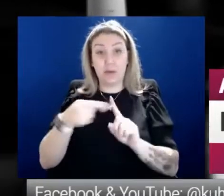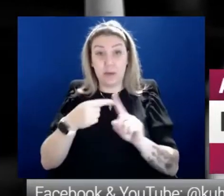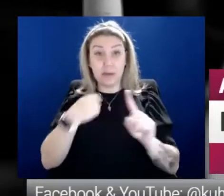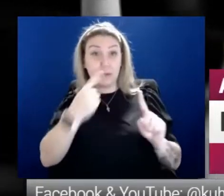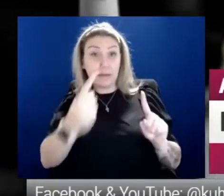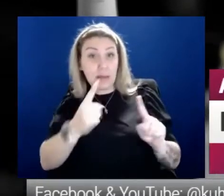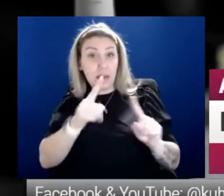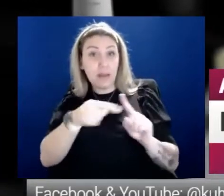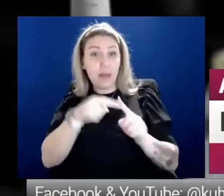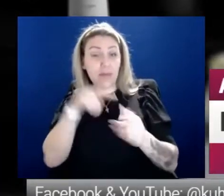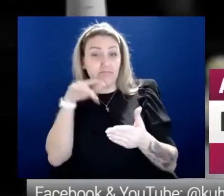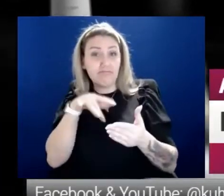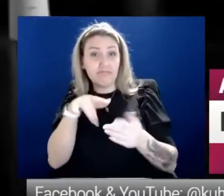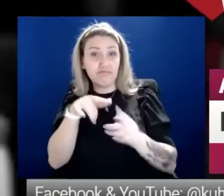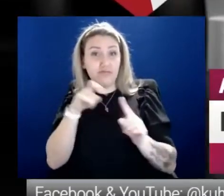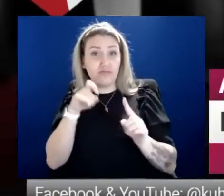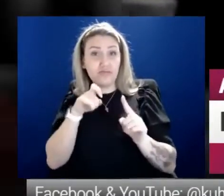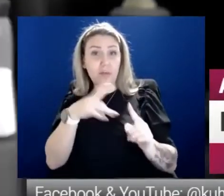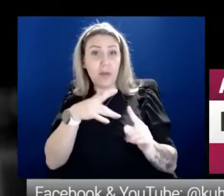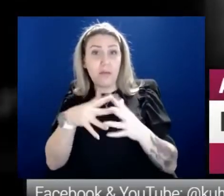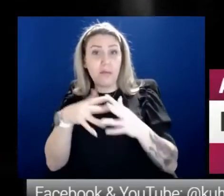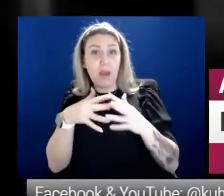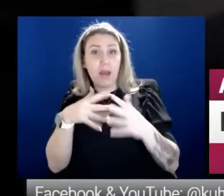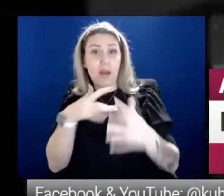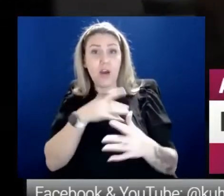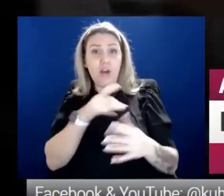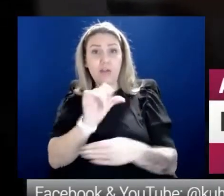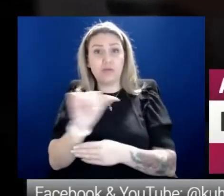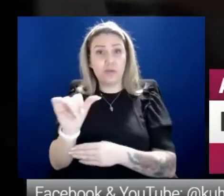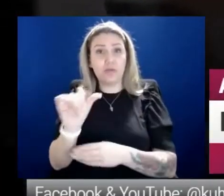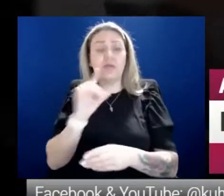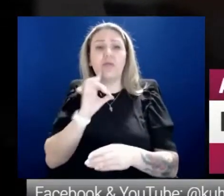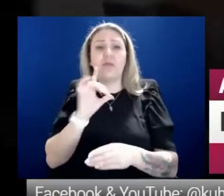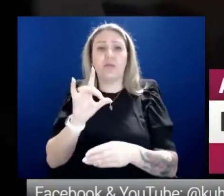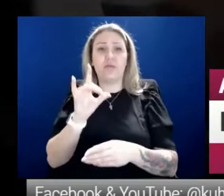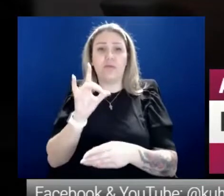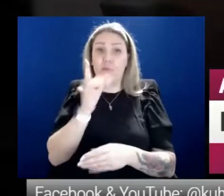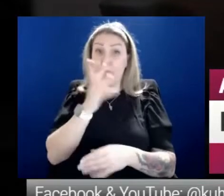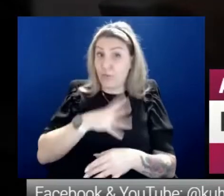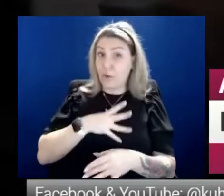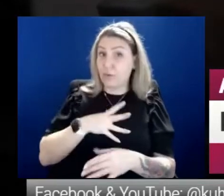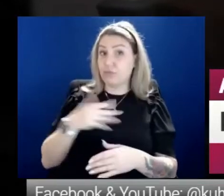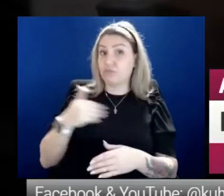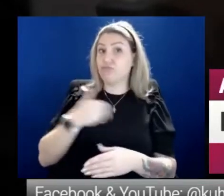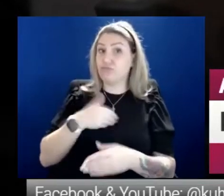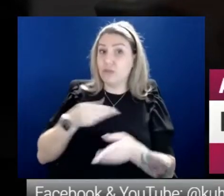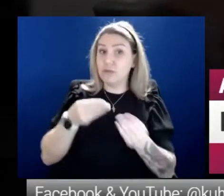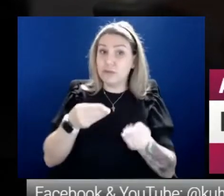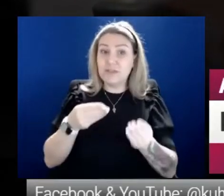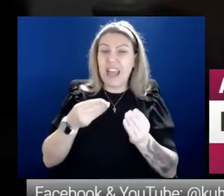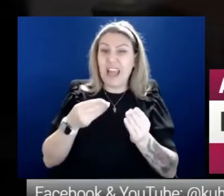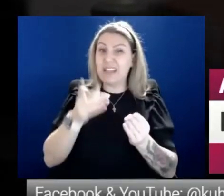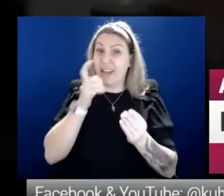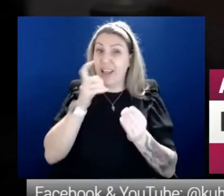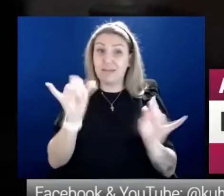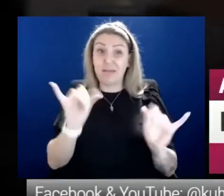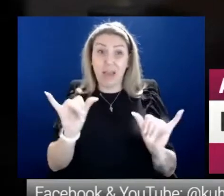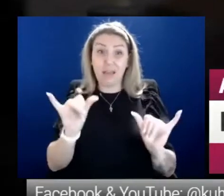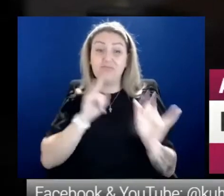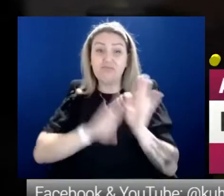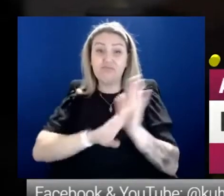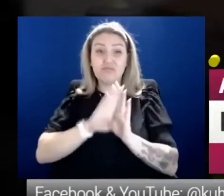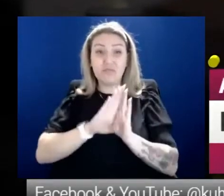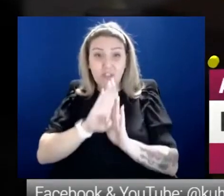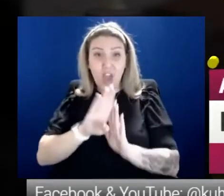from the American Heart Association showing that women who breastfeed at some point in their lives are less likely to develop heart disease, have a